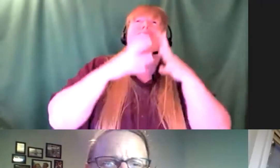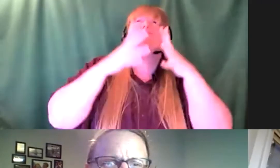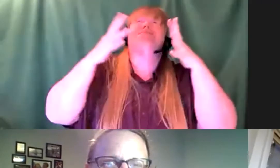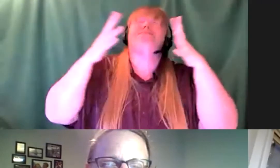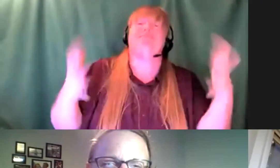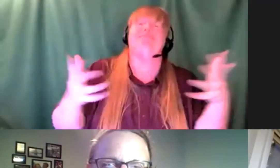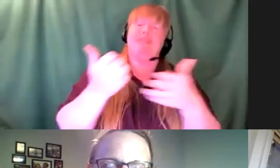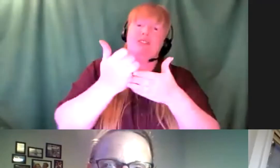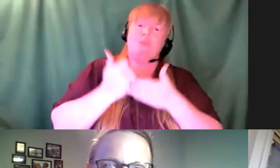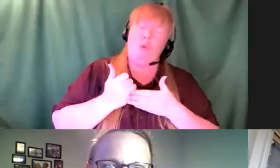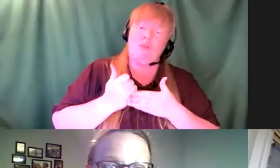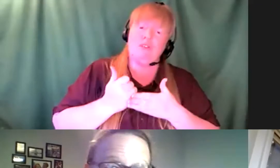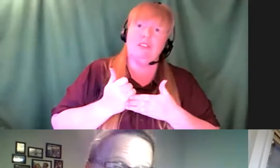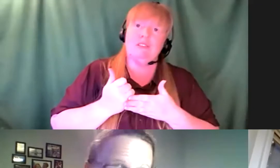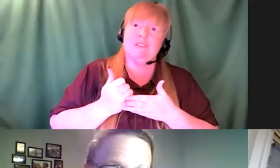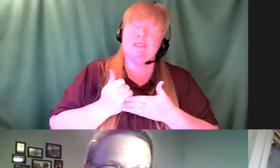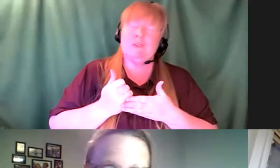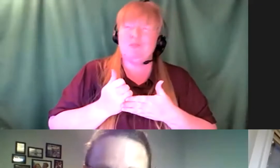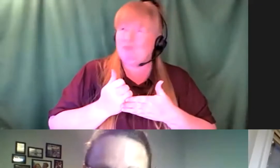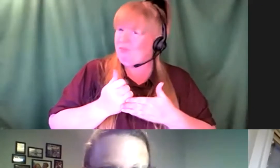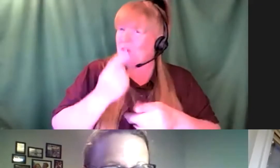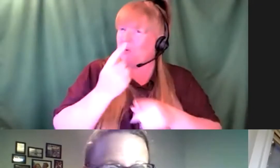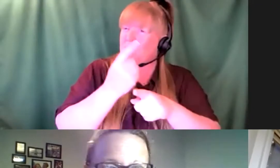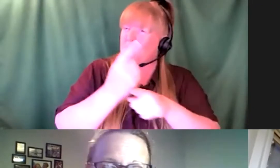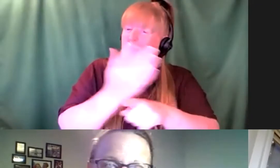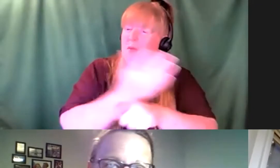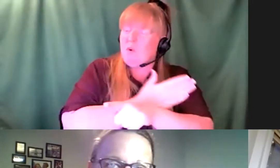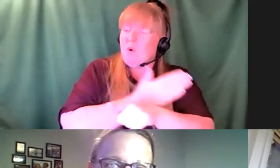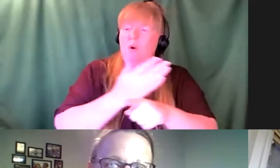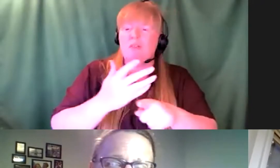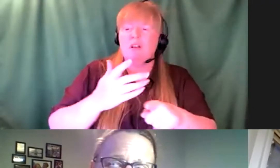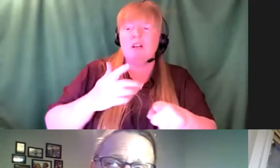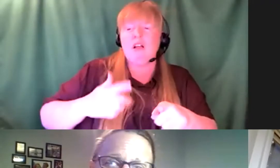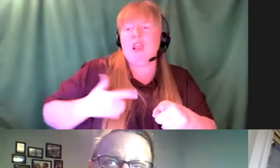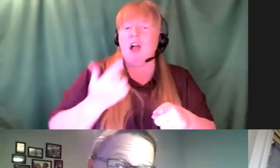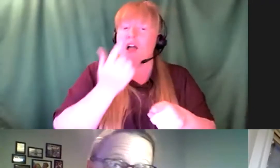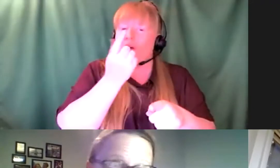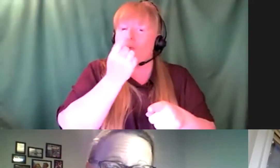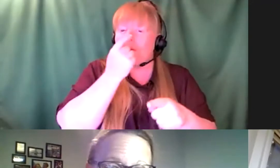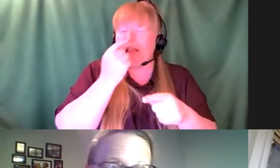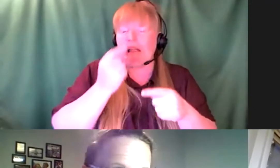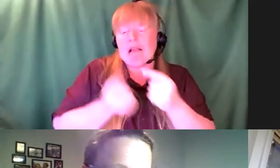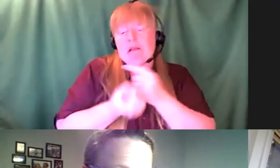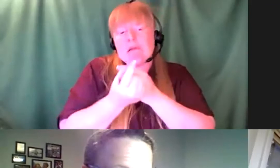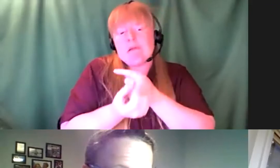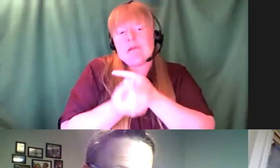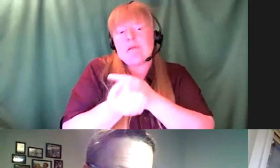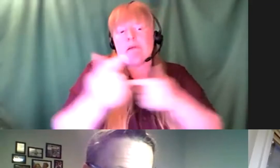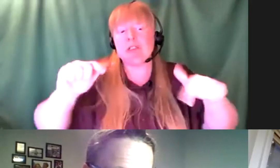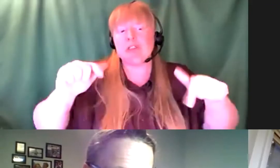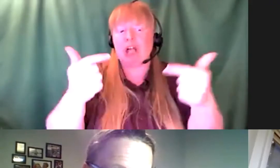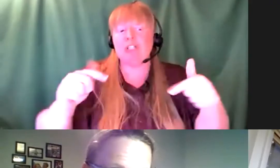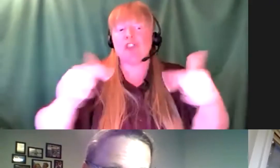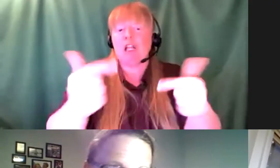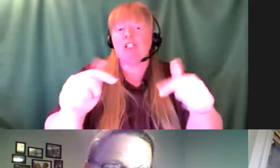these moments, don't we, that can be, we talked about it earlier, that can be challenging or you know, they can be positive. And I think when I became disabled